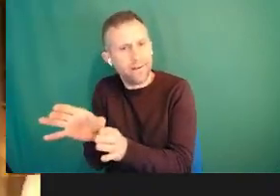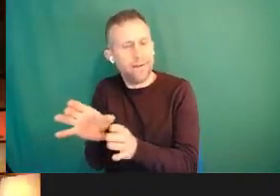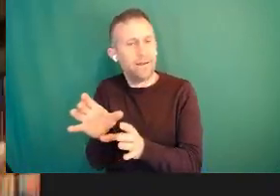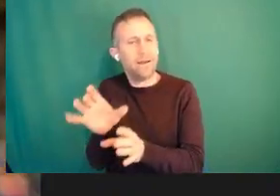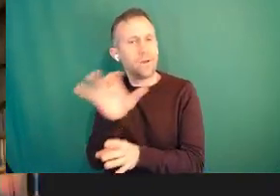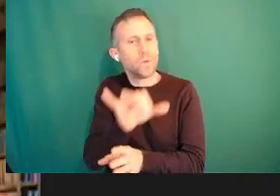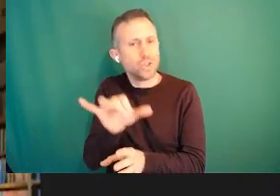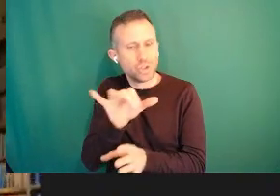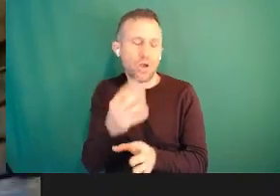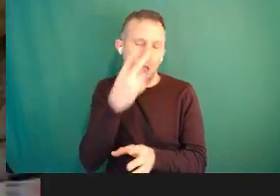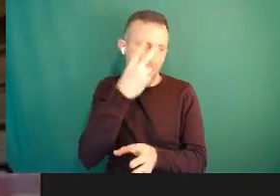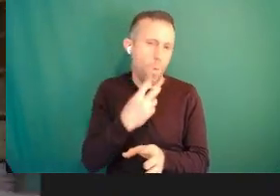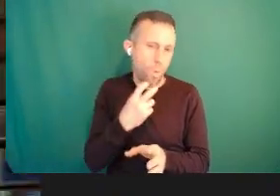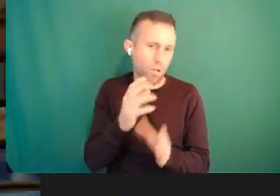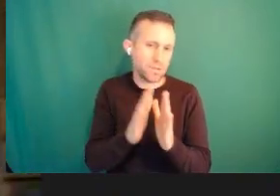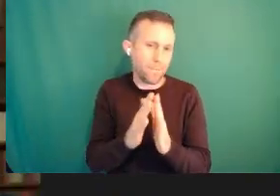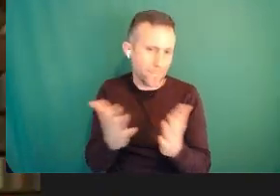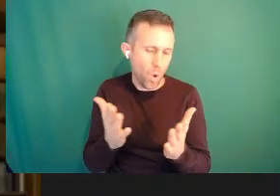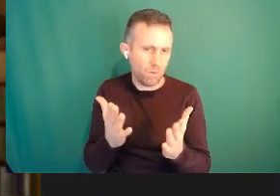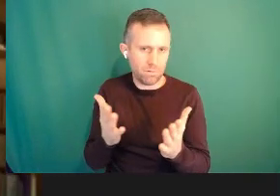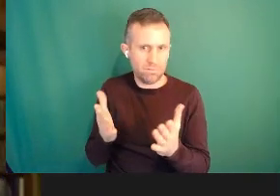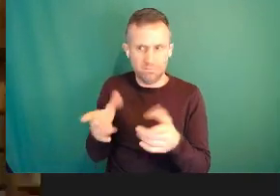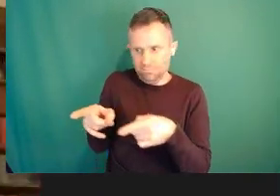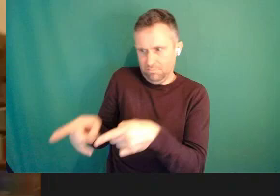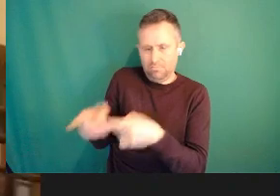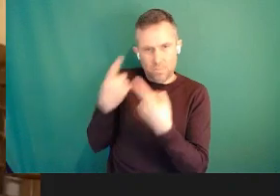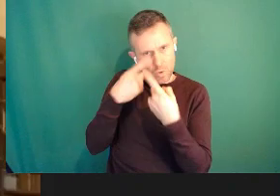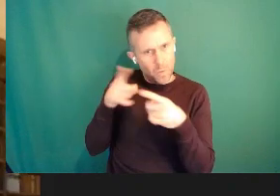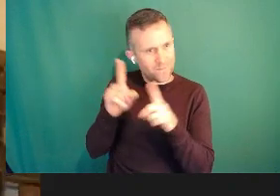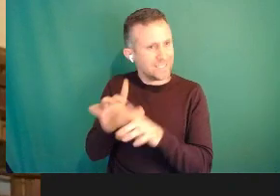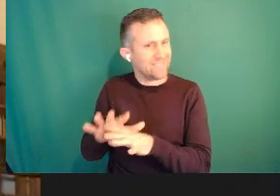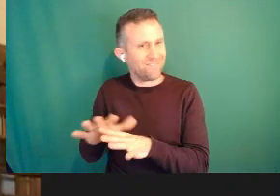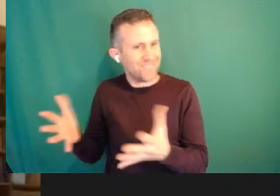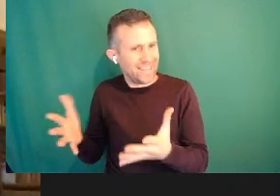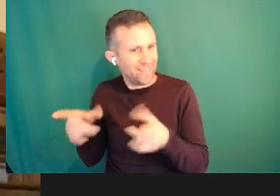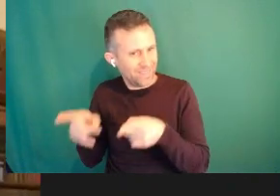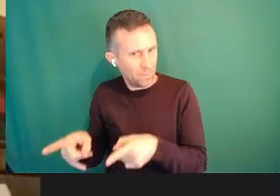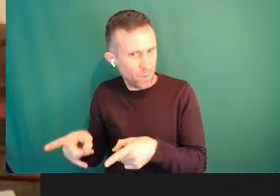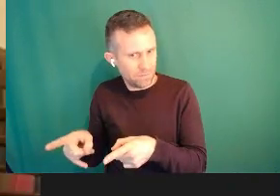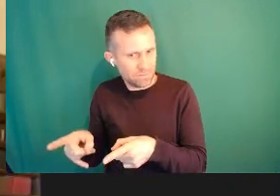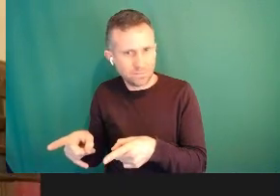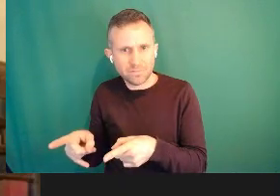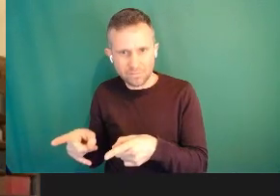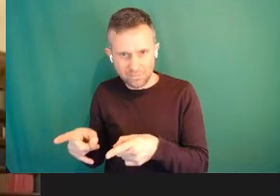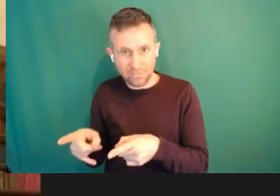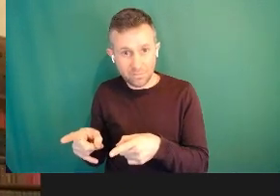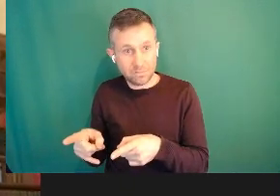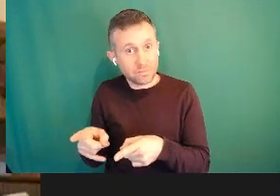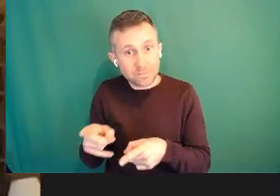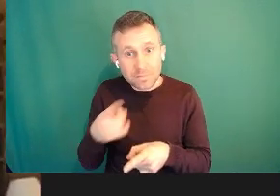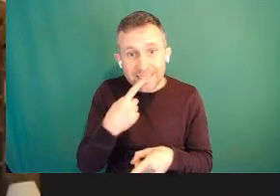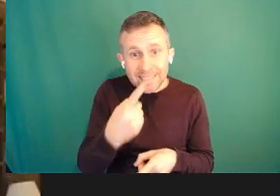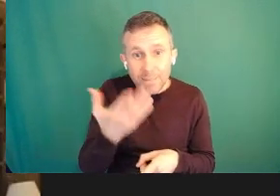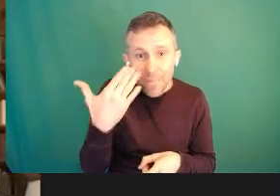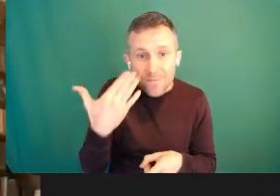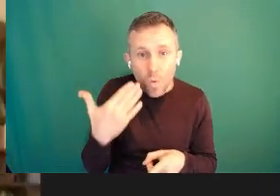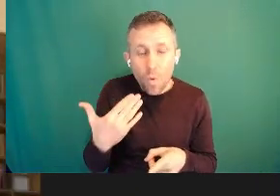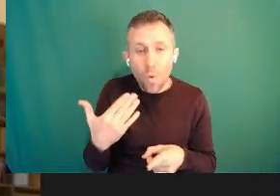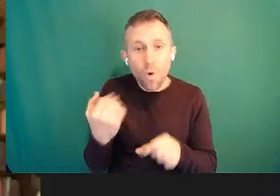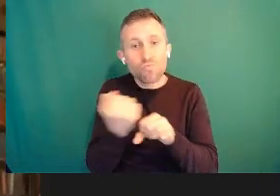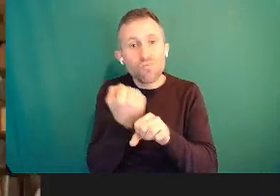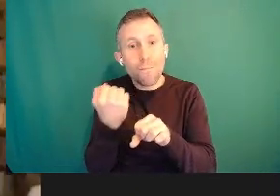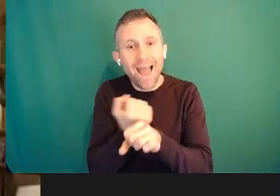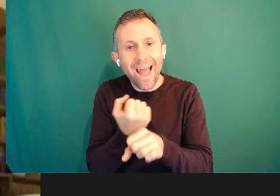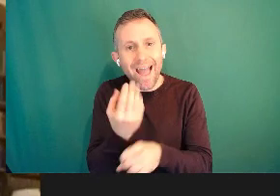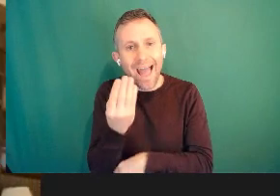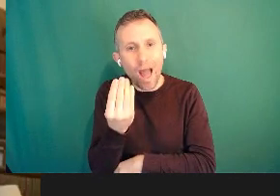then I mentioned earlier, so it was £10 million worth of repair work needed to stabilise the house when Bamber inherited it. And